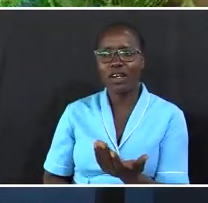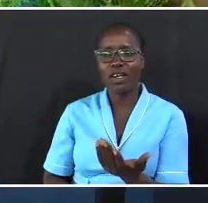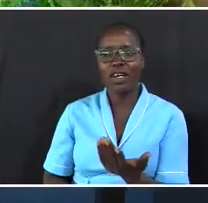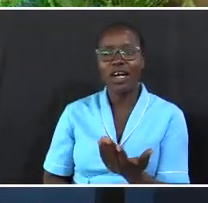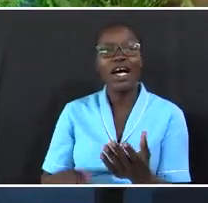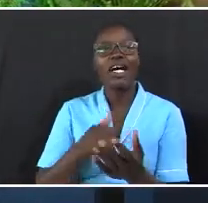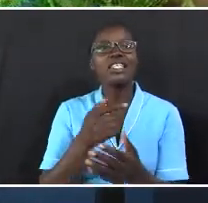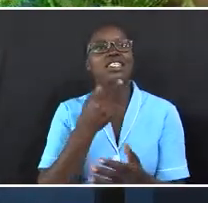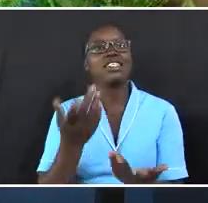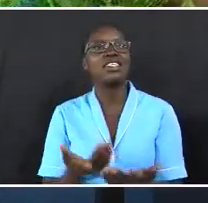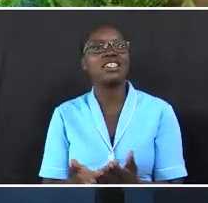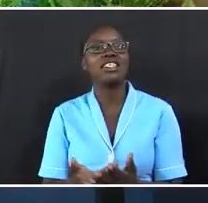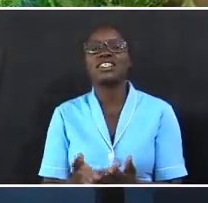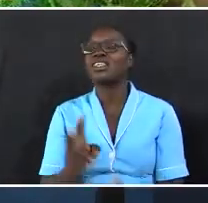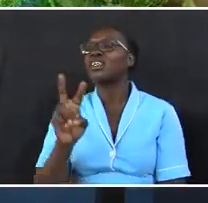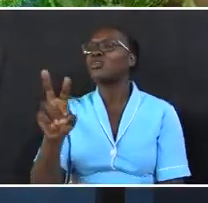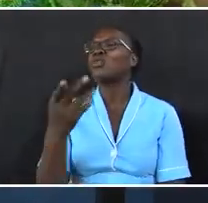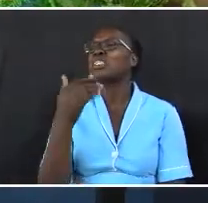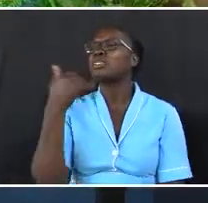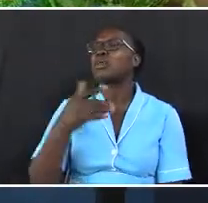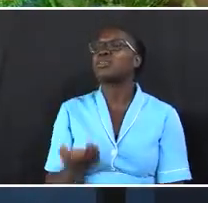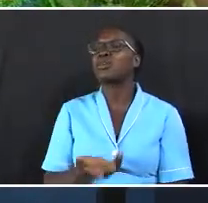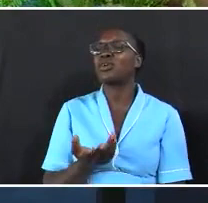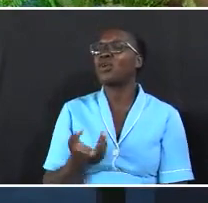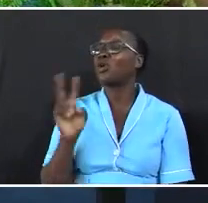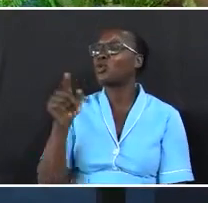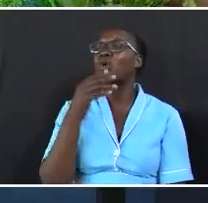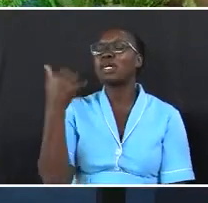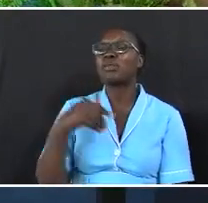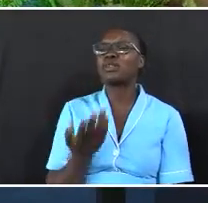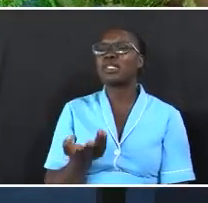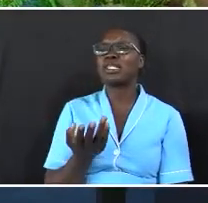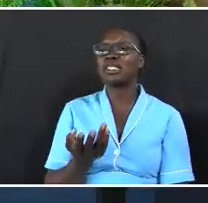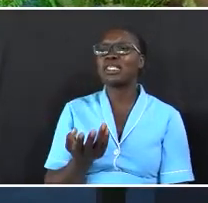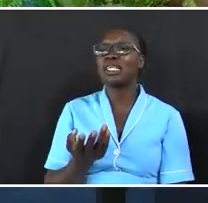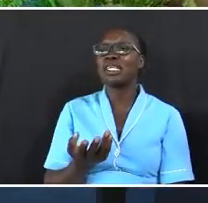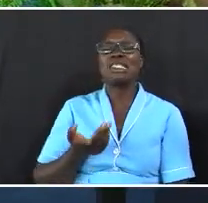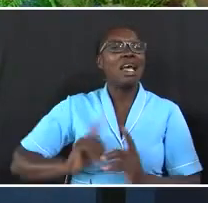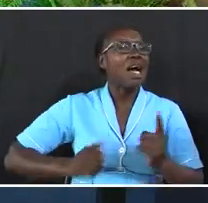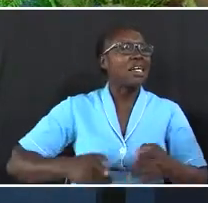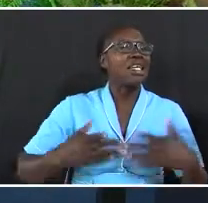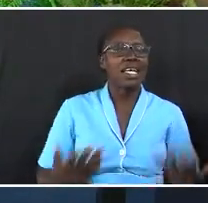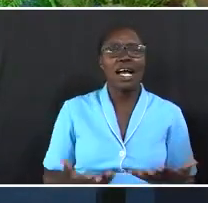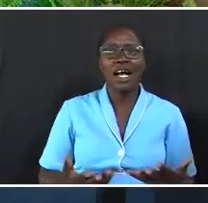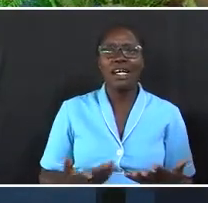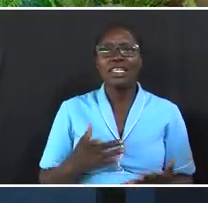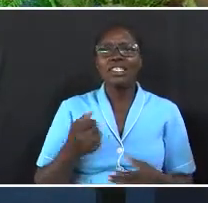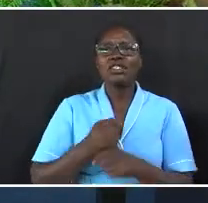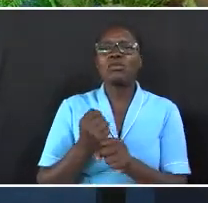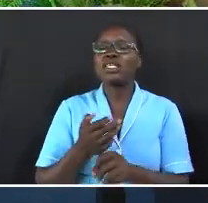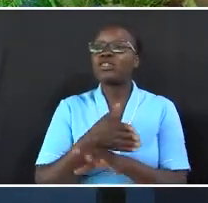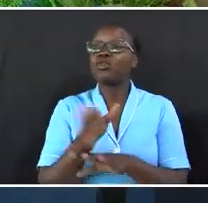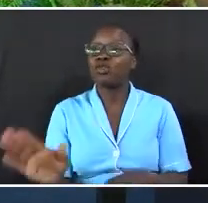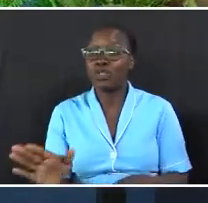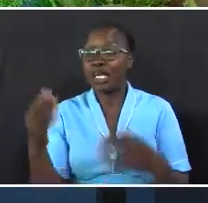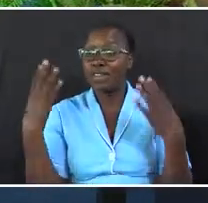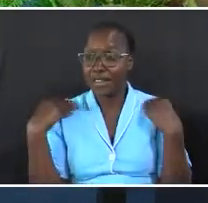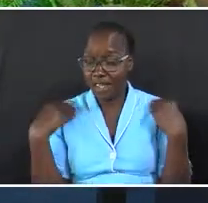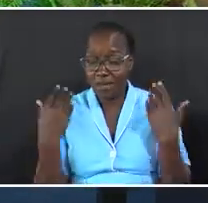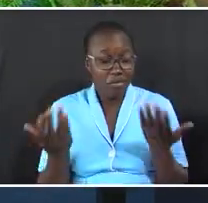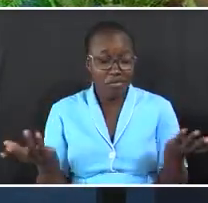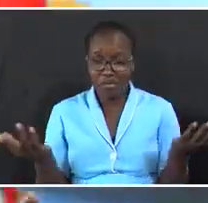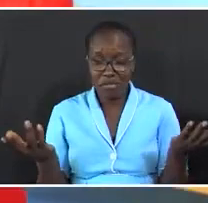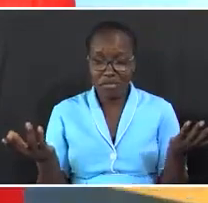score. Others are saying, kusa una huyu mtu. Look at him. See how he's running. He's the one that made us what? Lose the game.